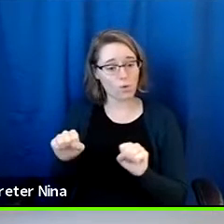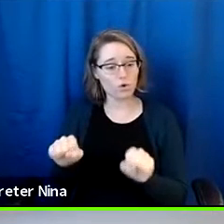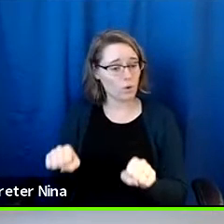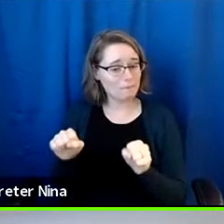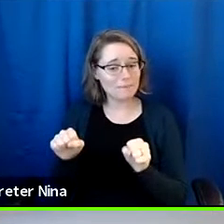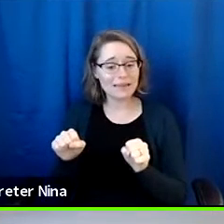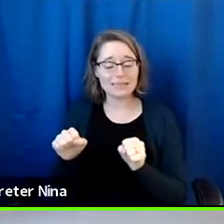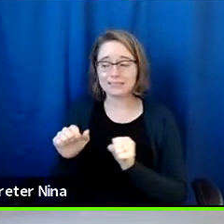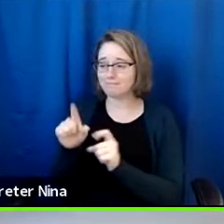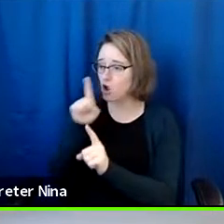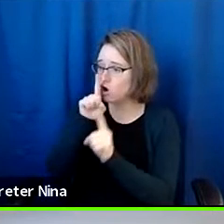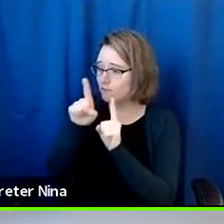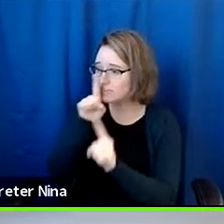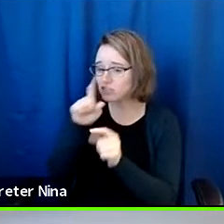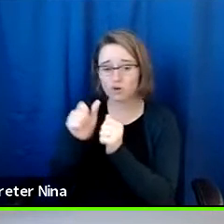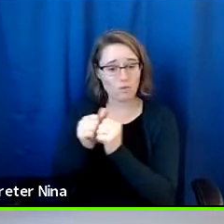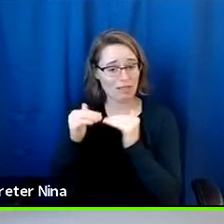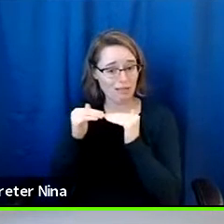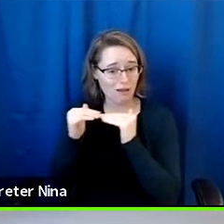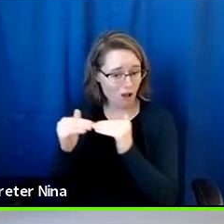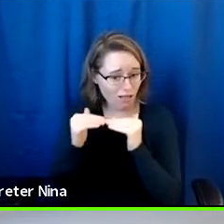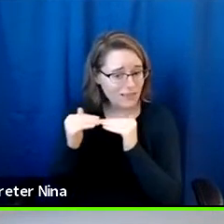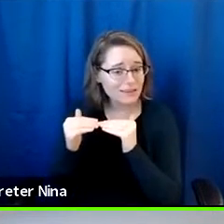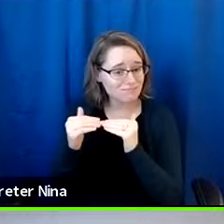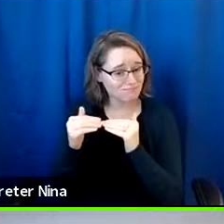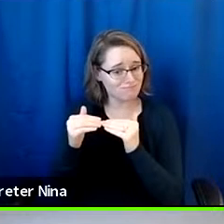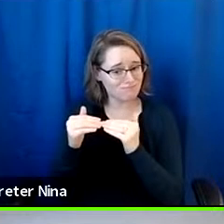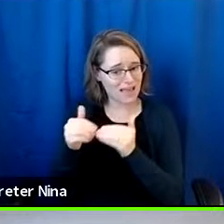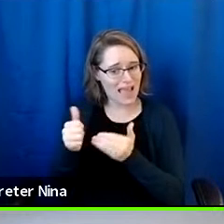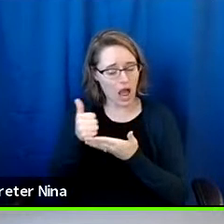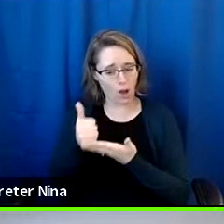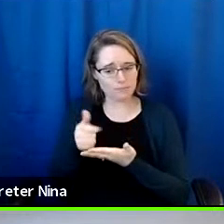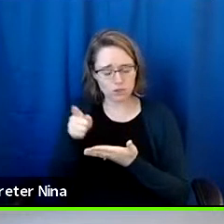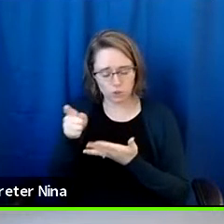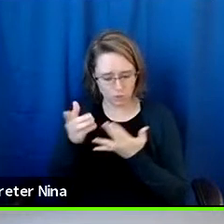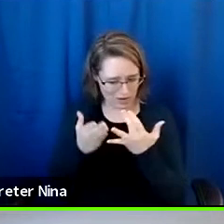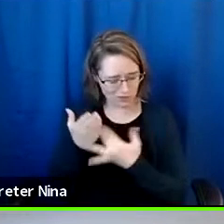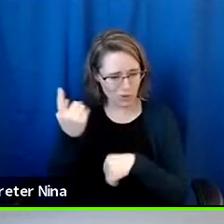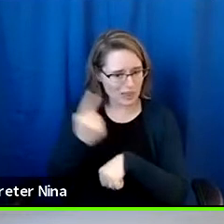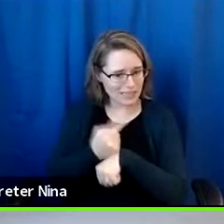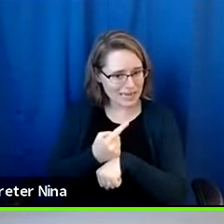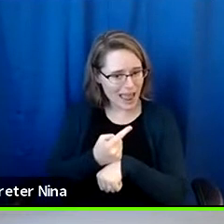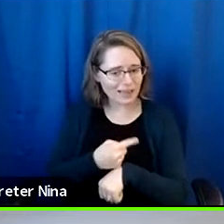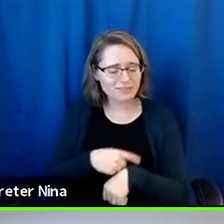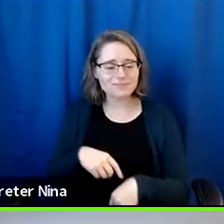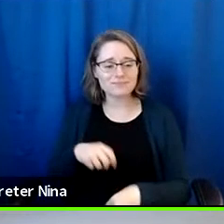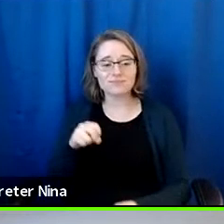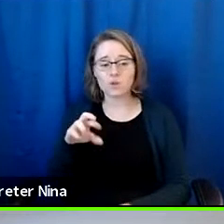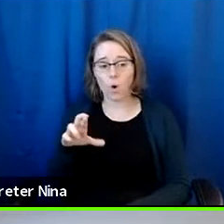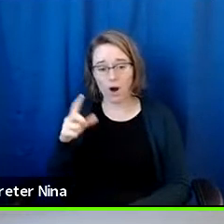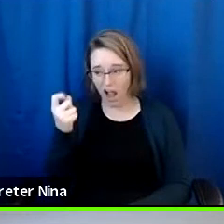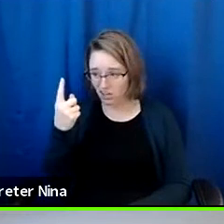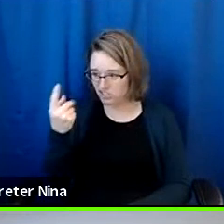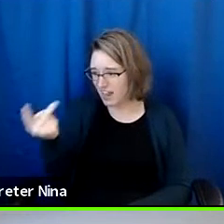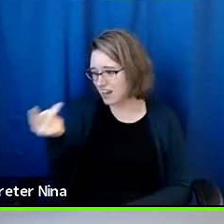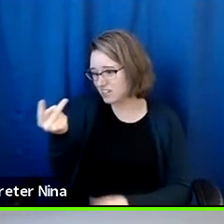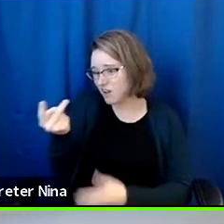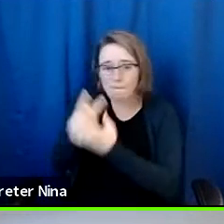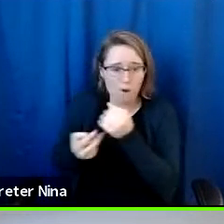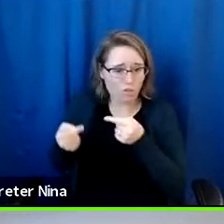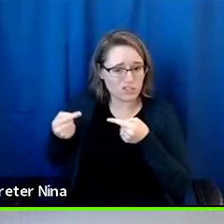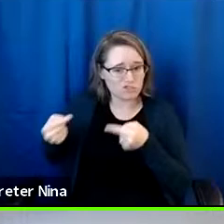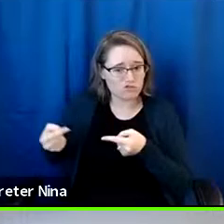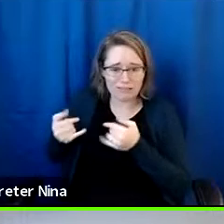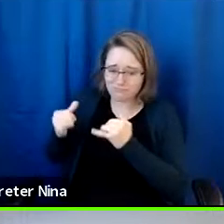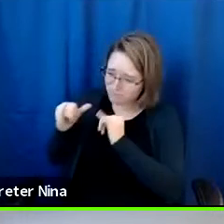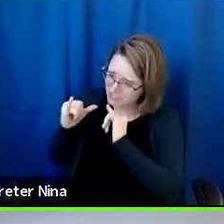a conversation with a colleague is what helps get you through the day. The understanding that you're both struggling with the same thing